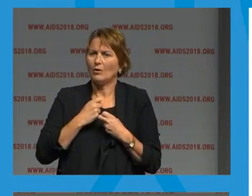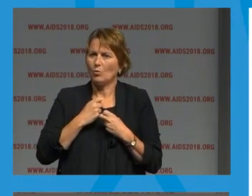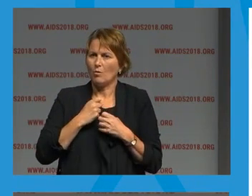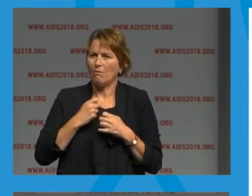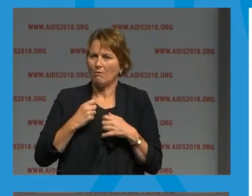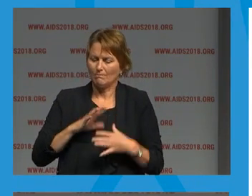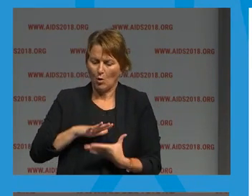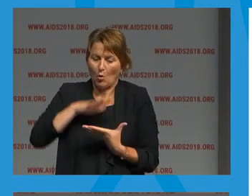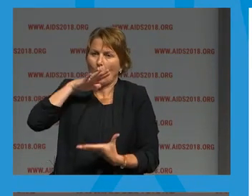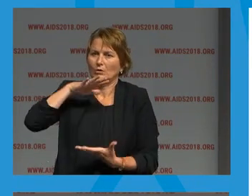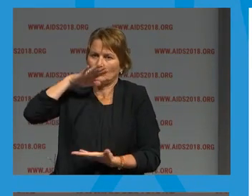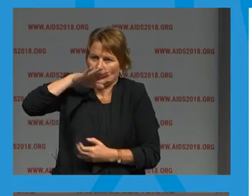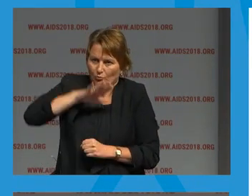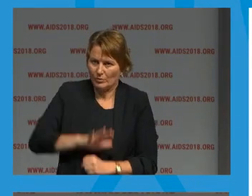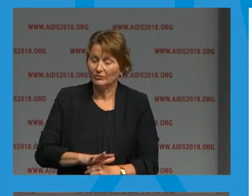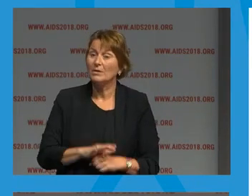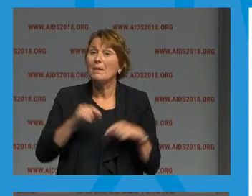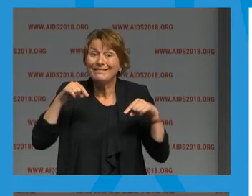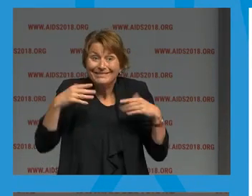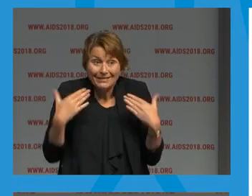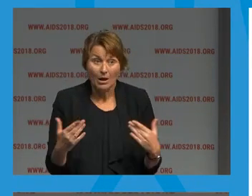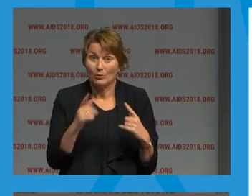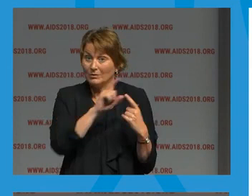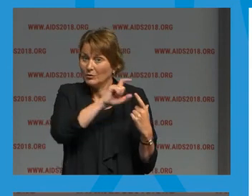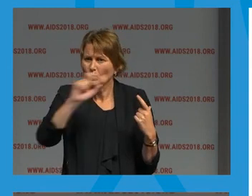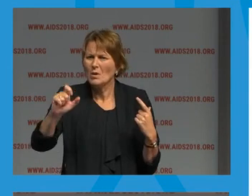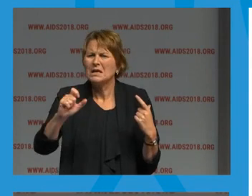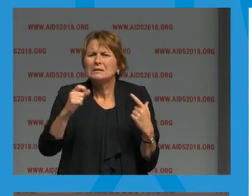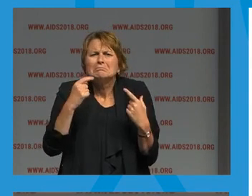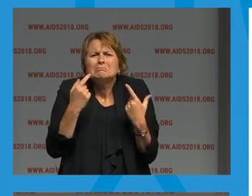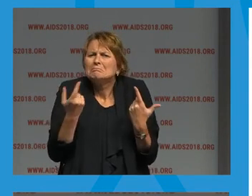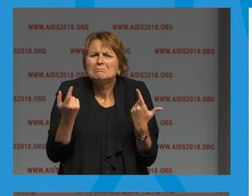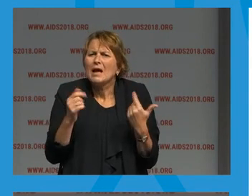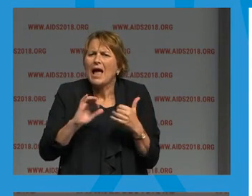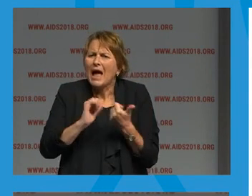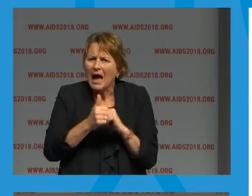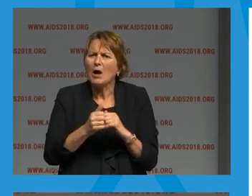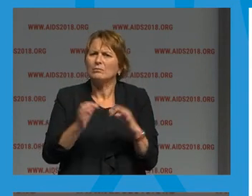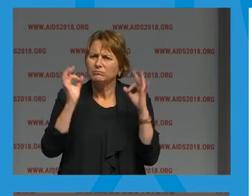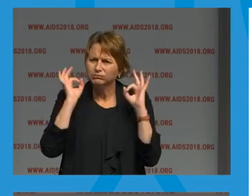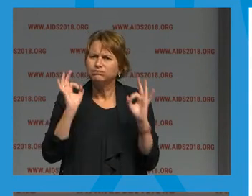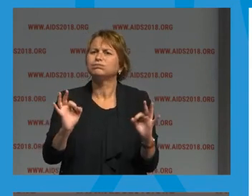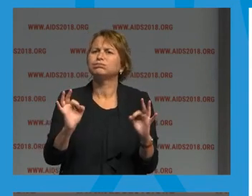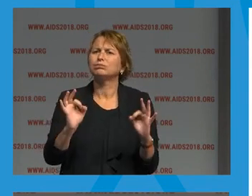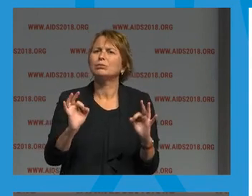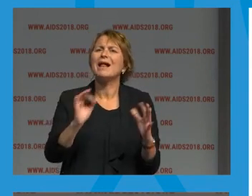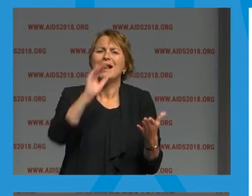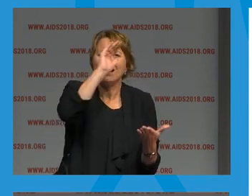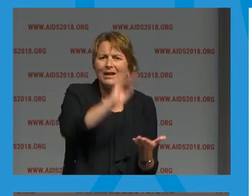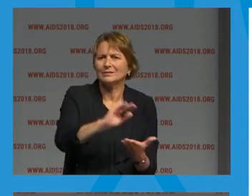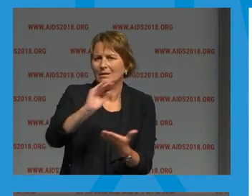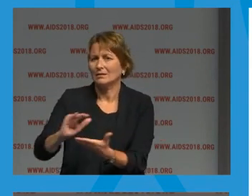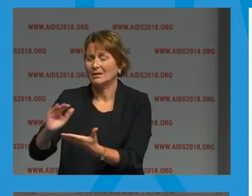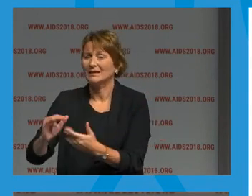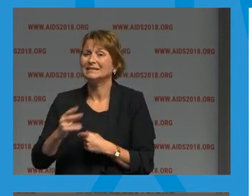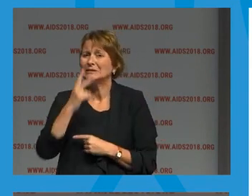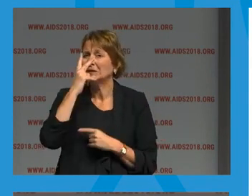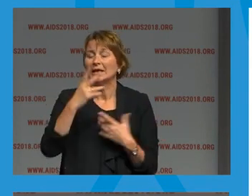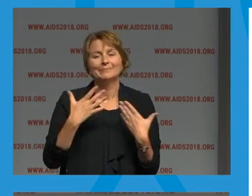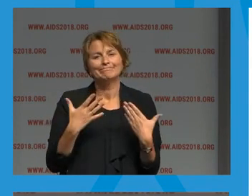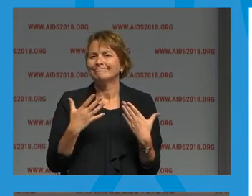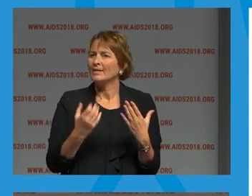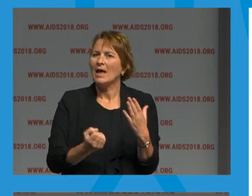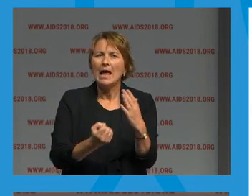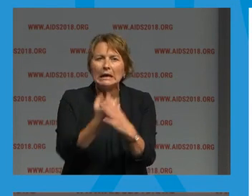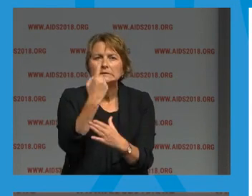on our minds this week is how do we further lower incidence? We saw for miles to go that there's still unrelenting